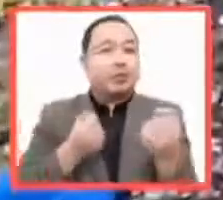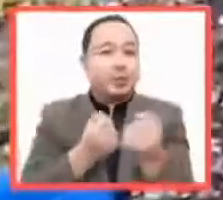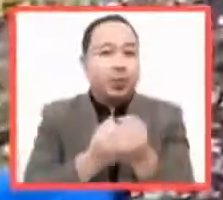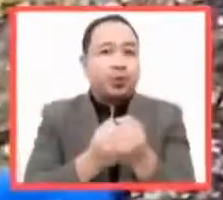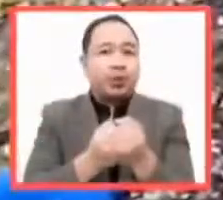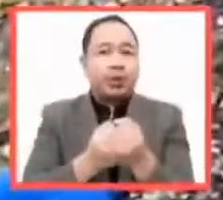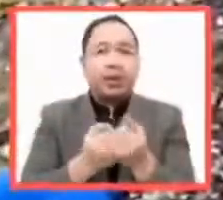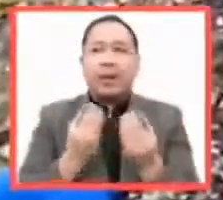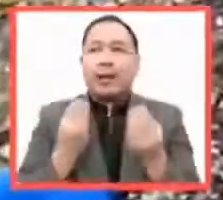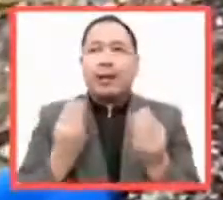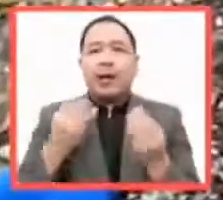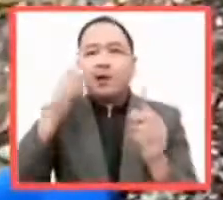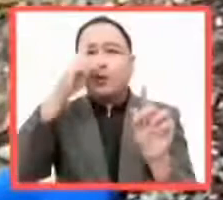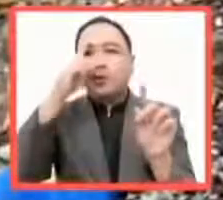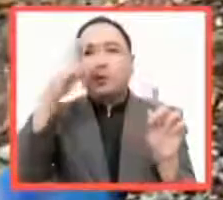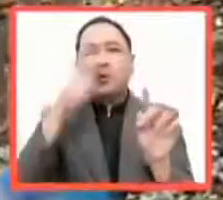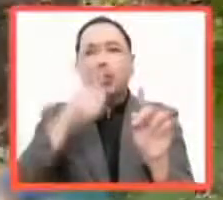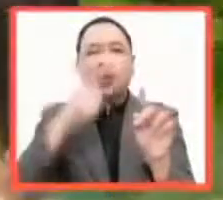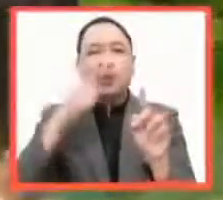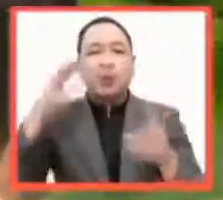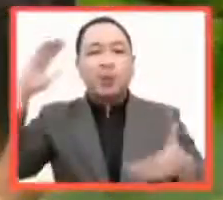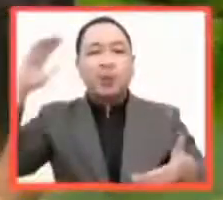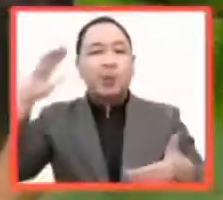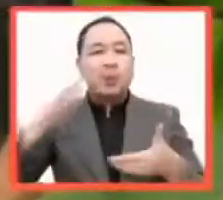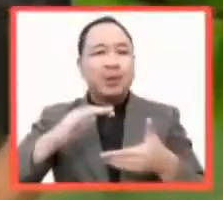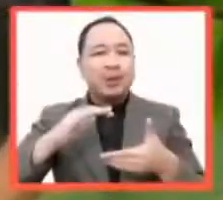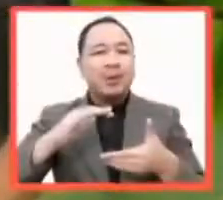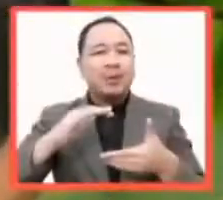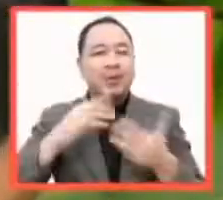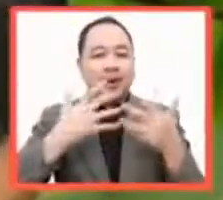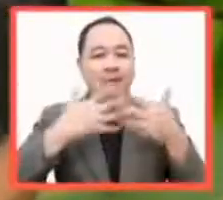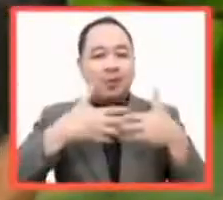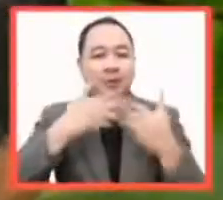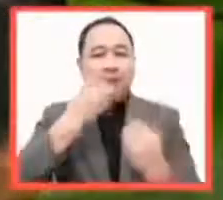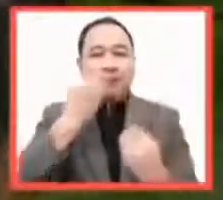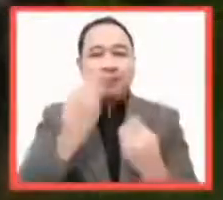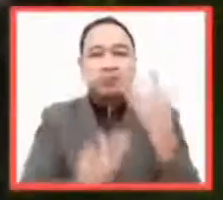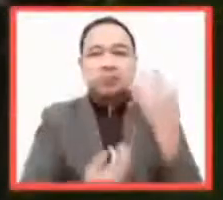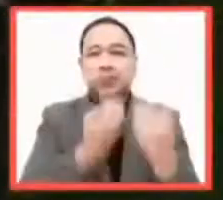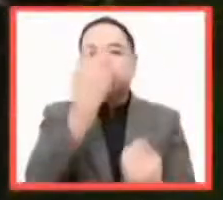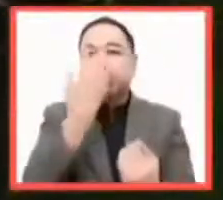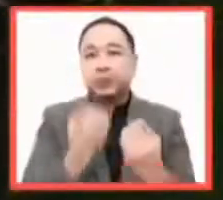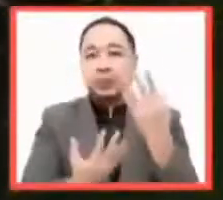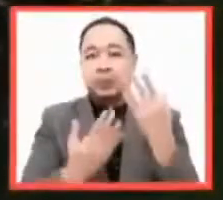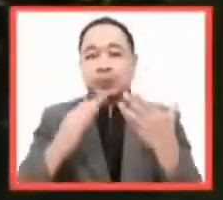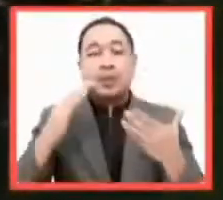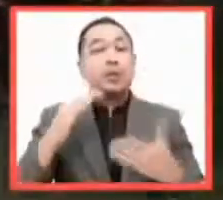greenhouse gas emission by 75% by